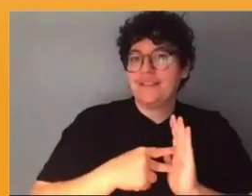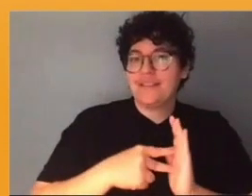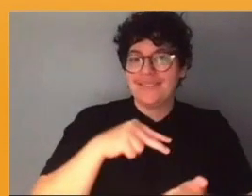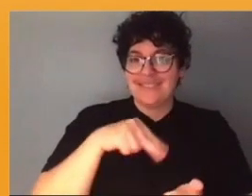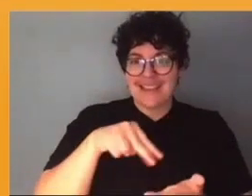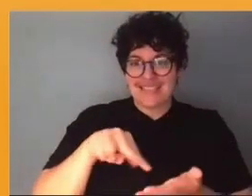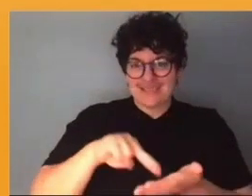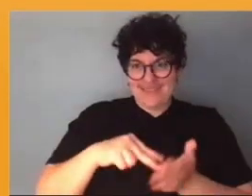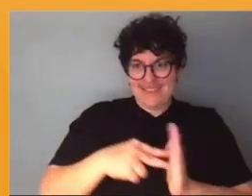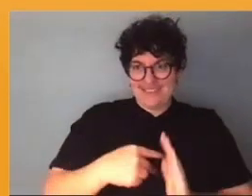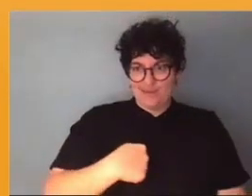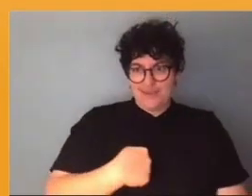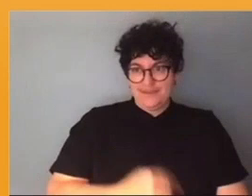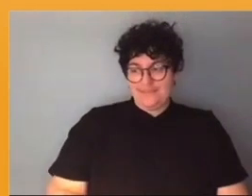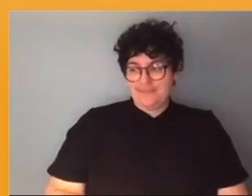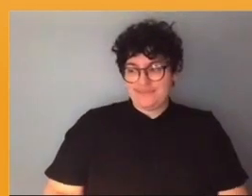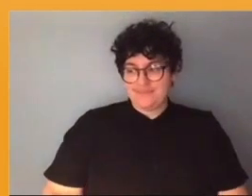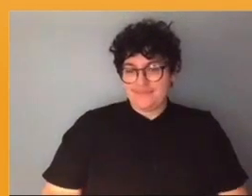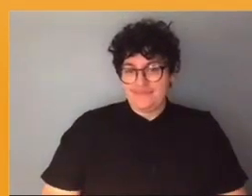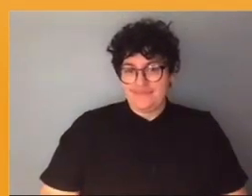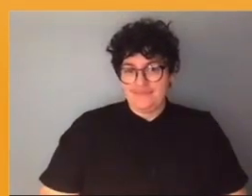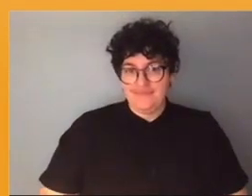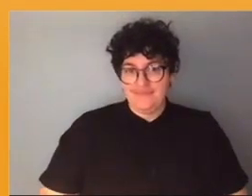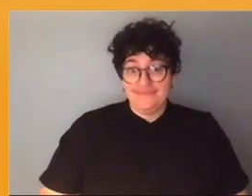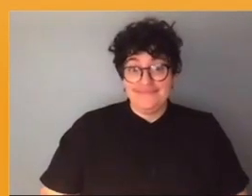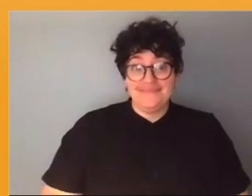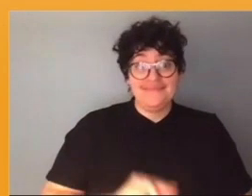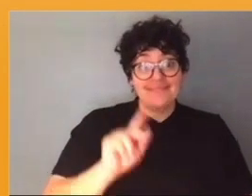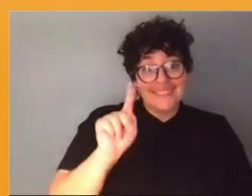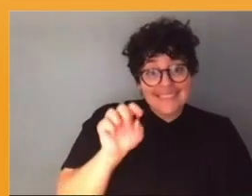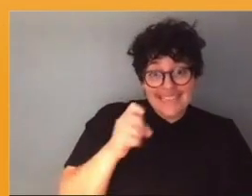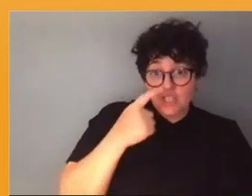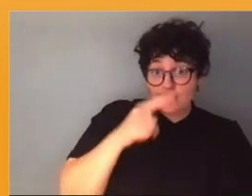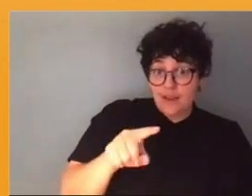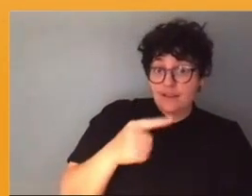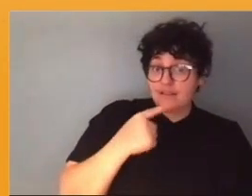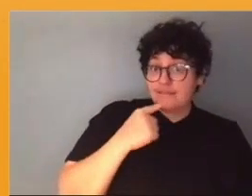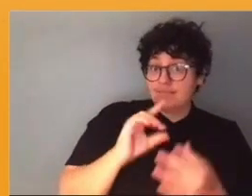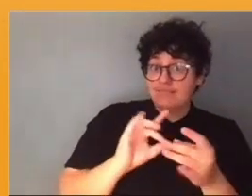Kate, may I say one more thing? Of course.